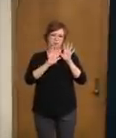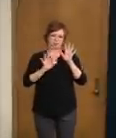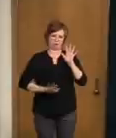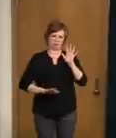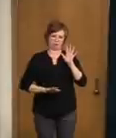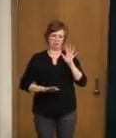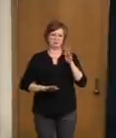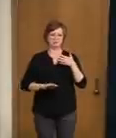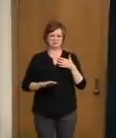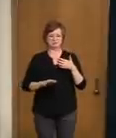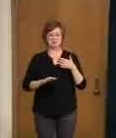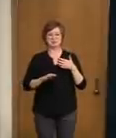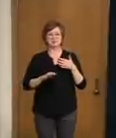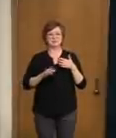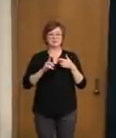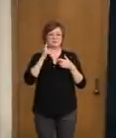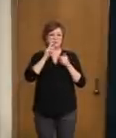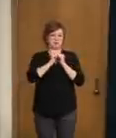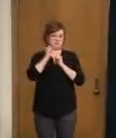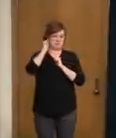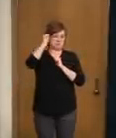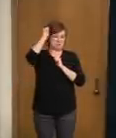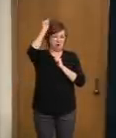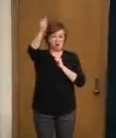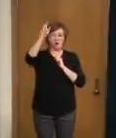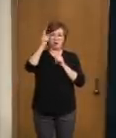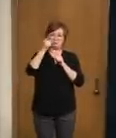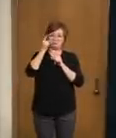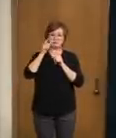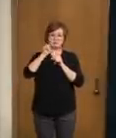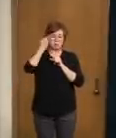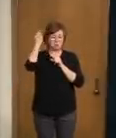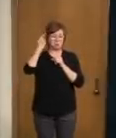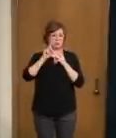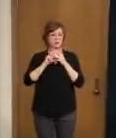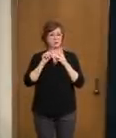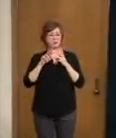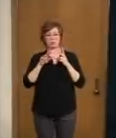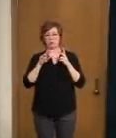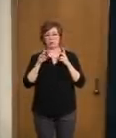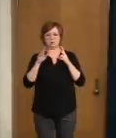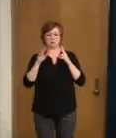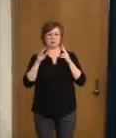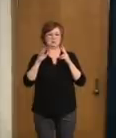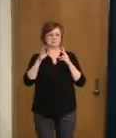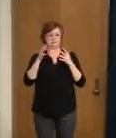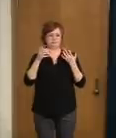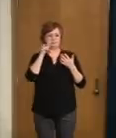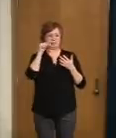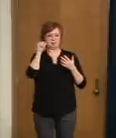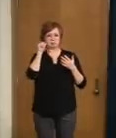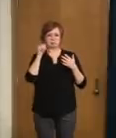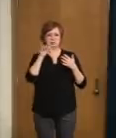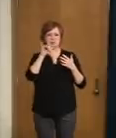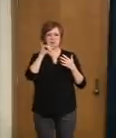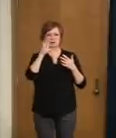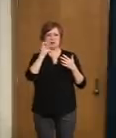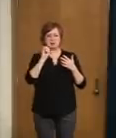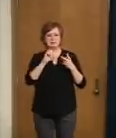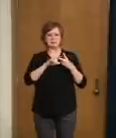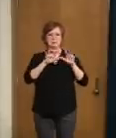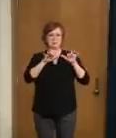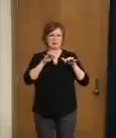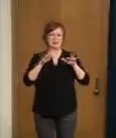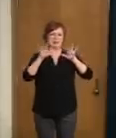difficulties, especially in some of the rural and remote settings, but also even in our urban centers. And we experienced this yesterday and